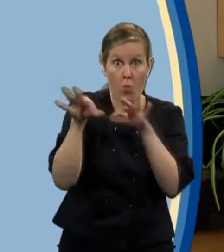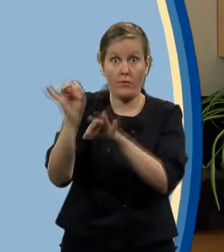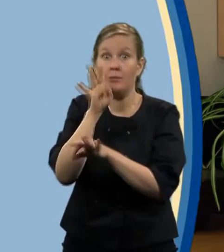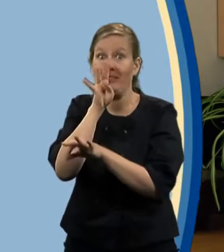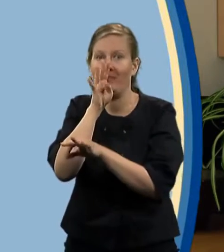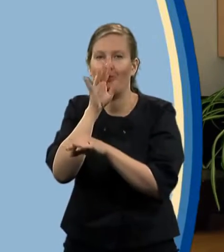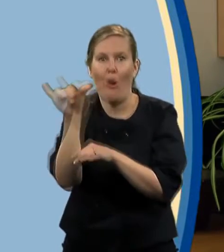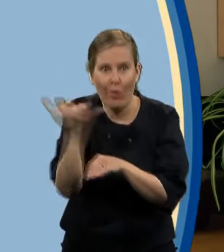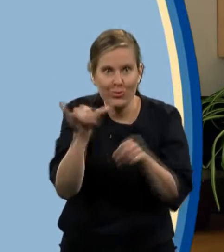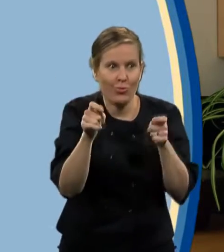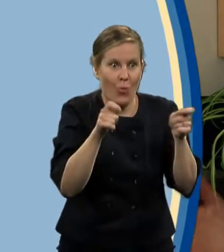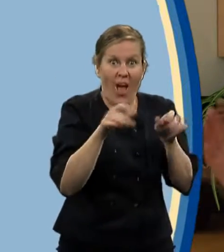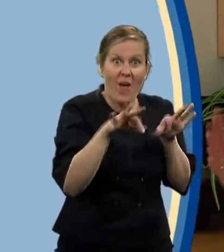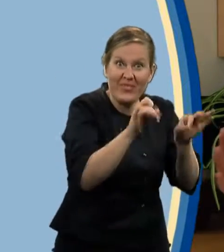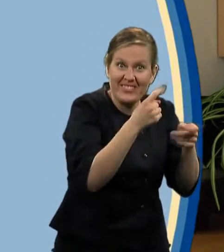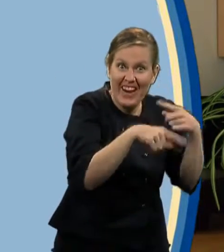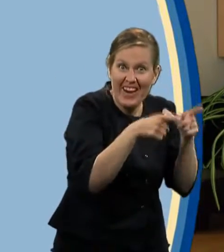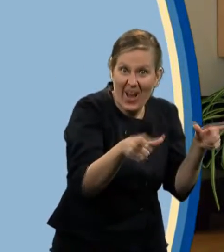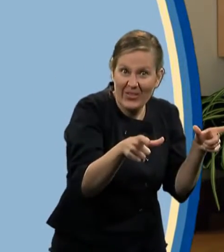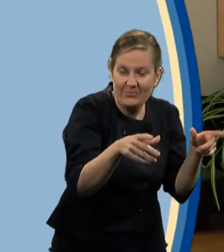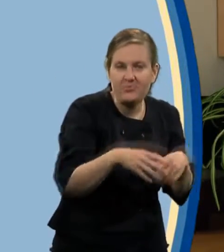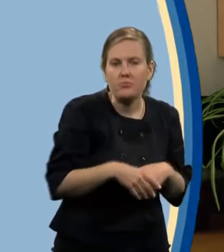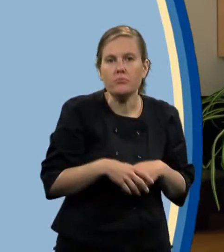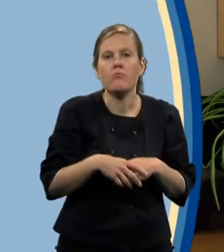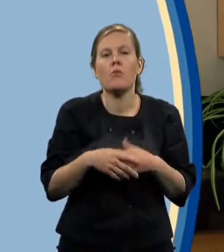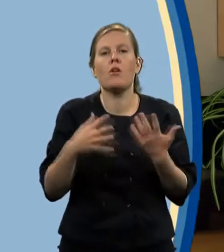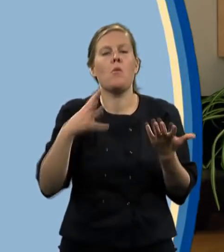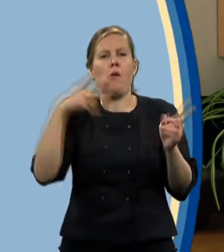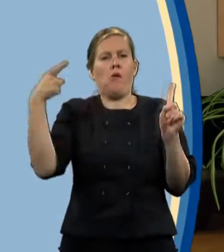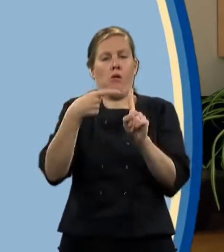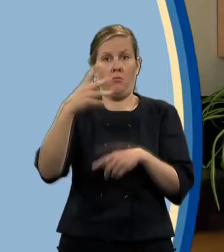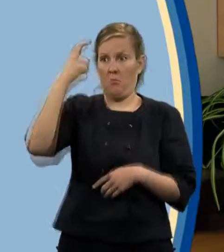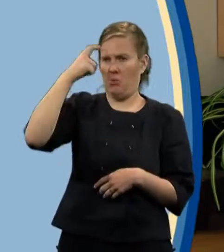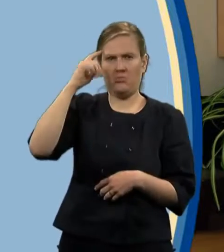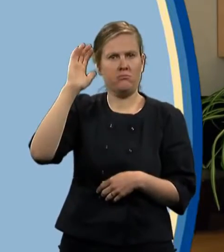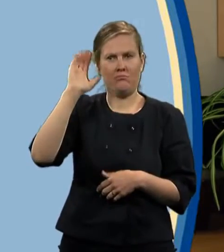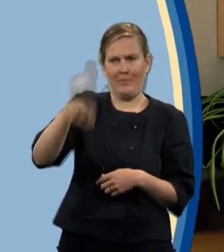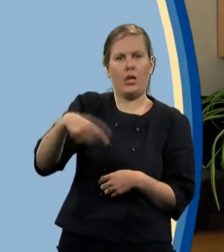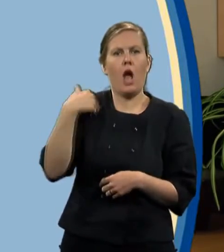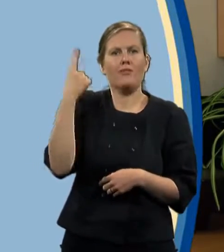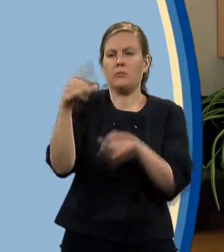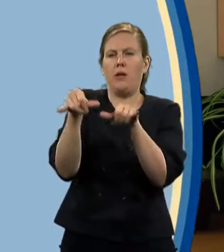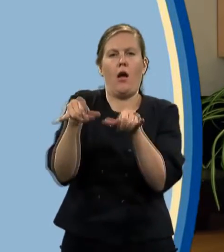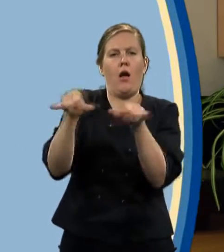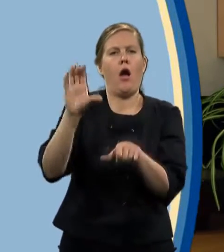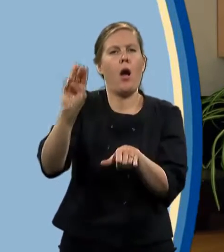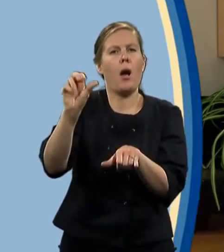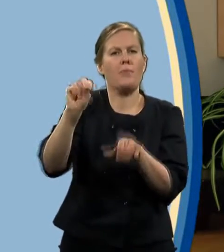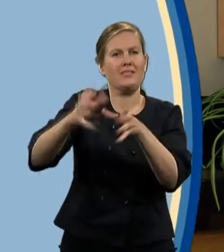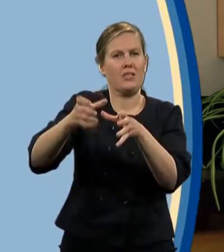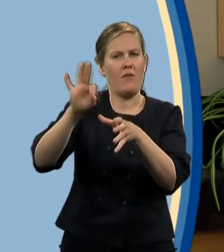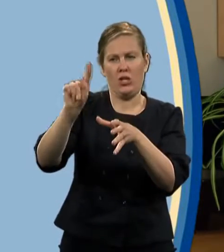the acquisition of sign language. In fact, the brain must have a common set of